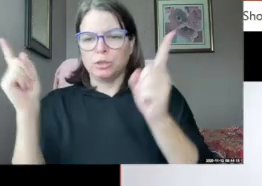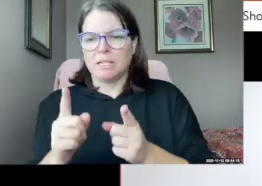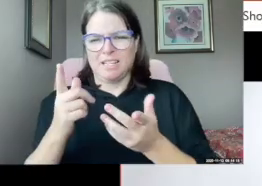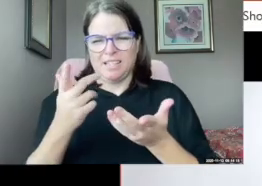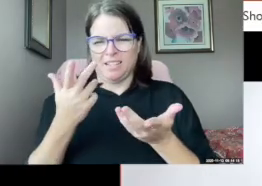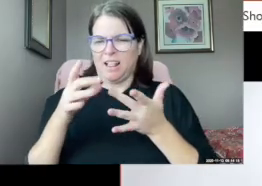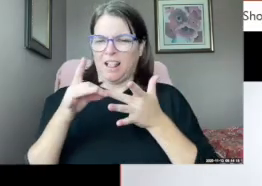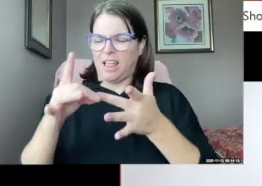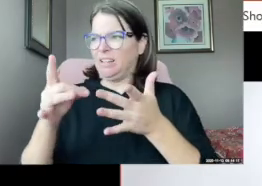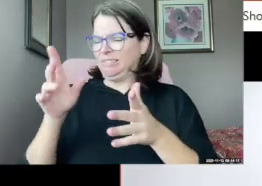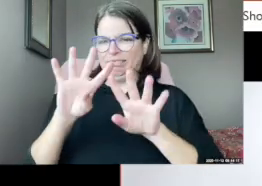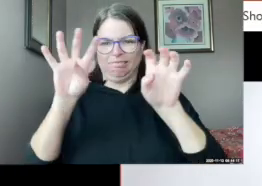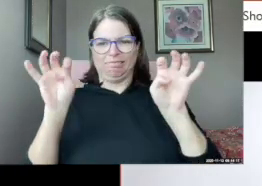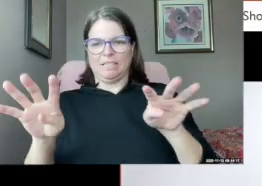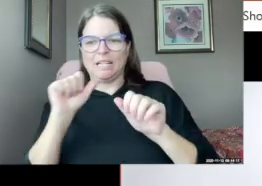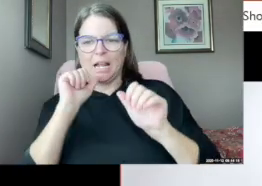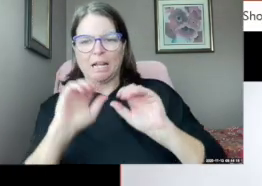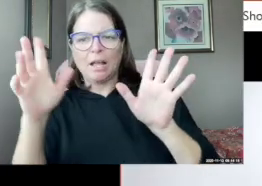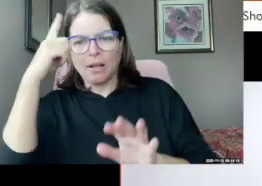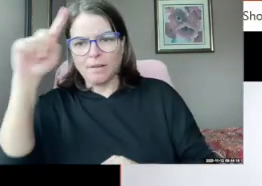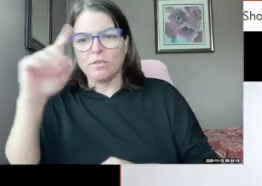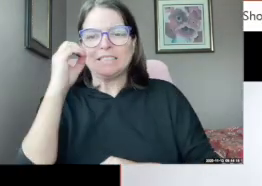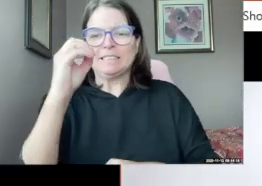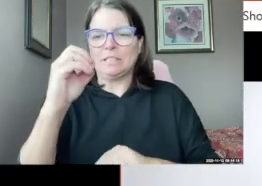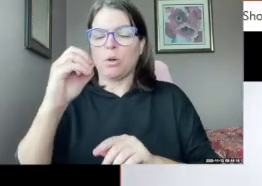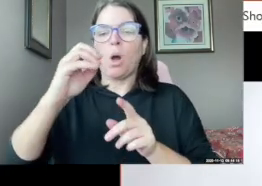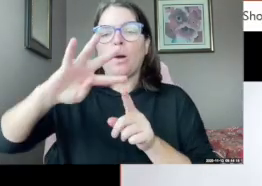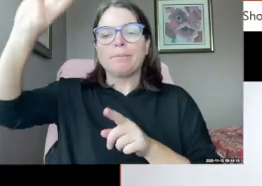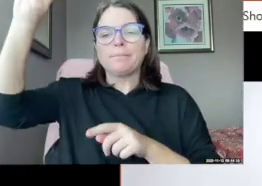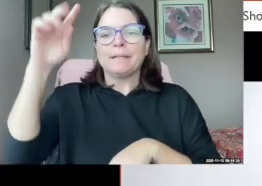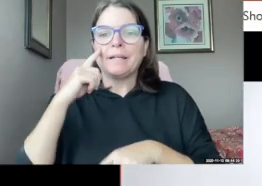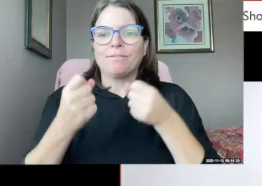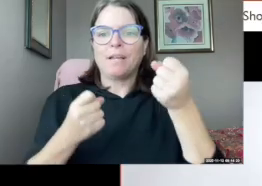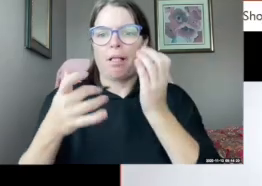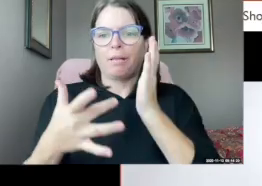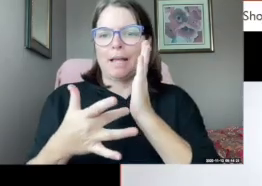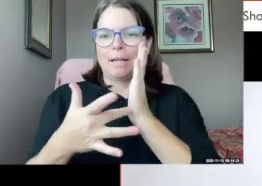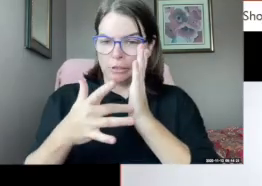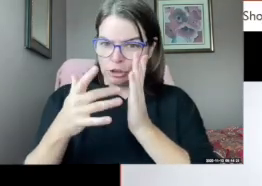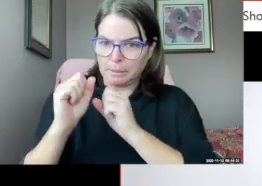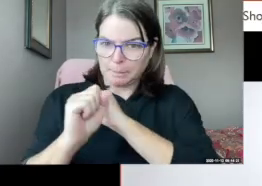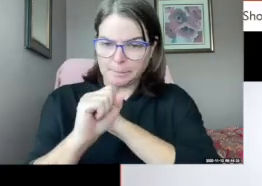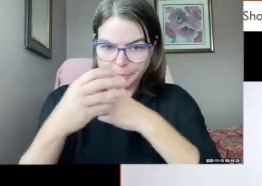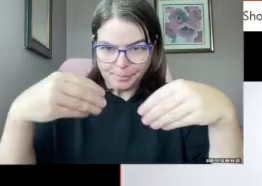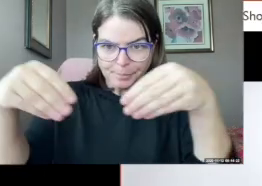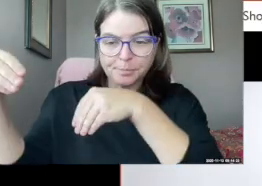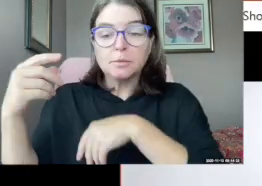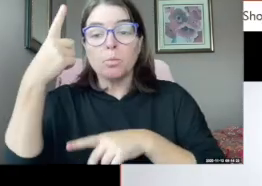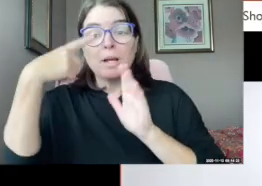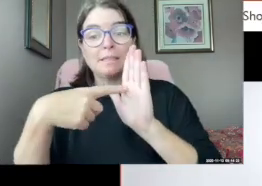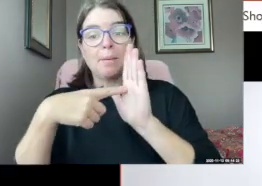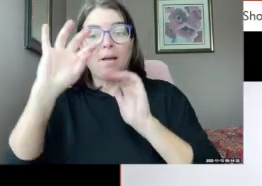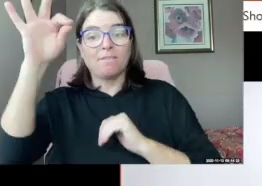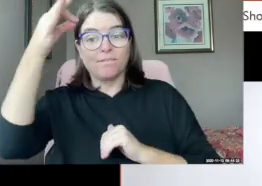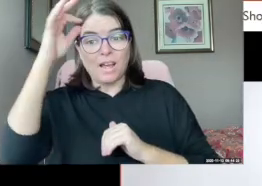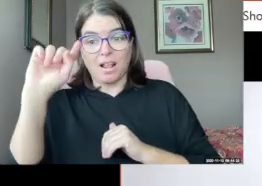in the zero emission and advanced technology vehicle market. One example is the loss of the federal tax